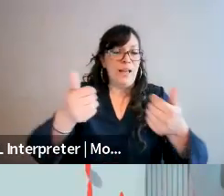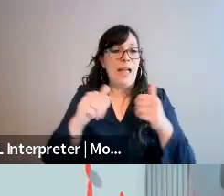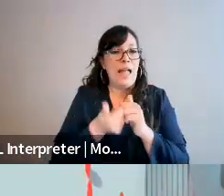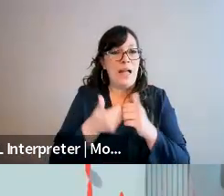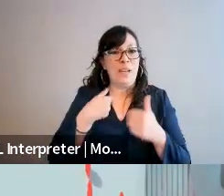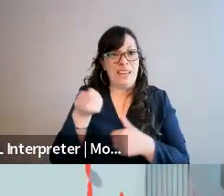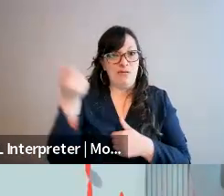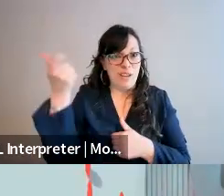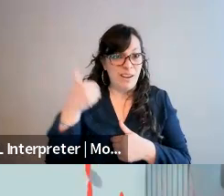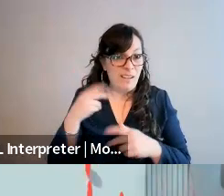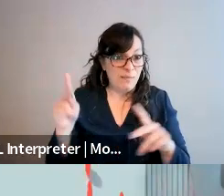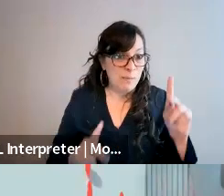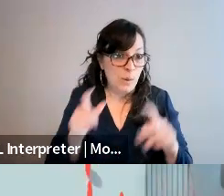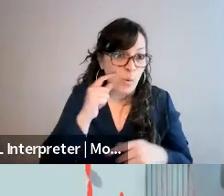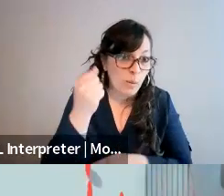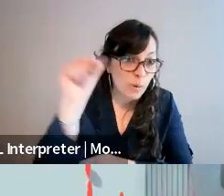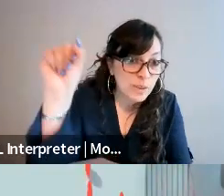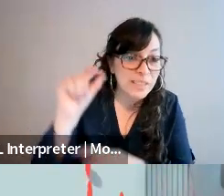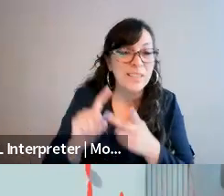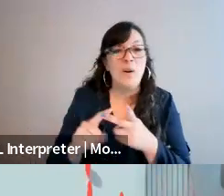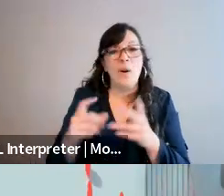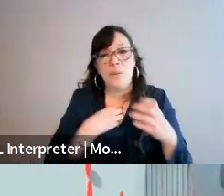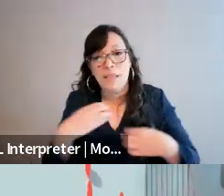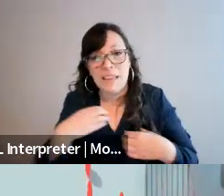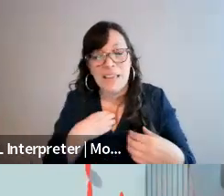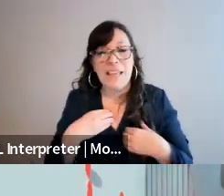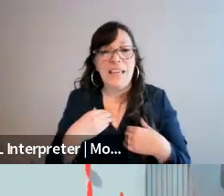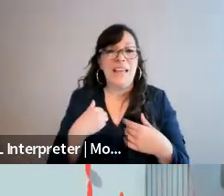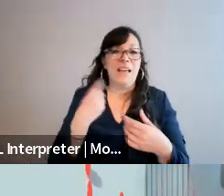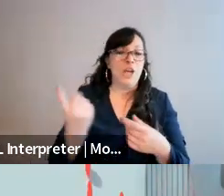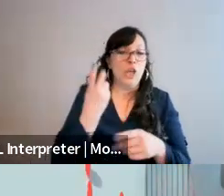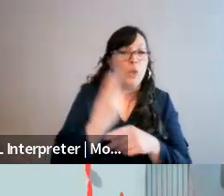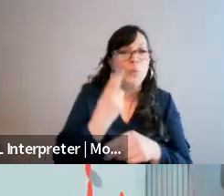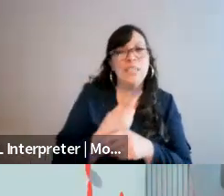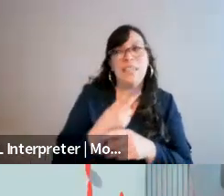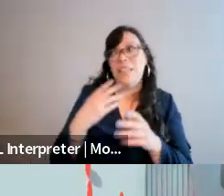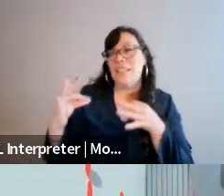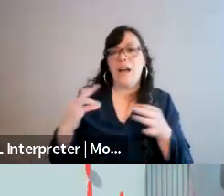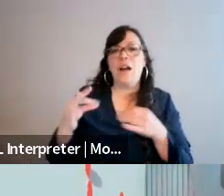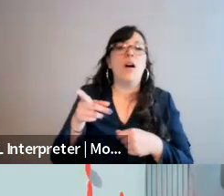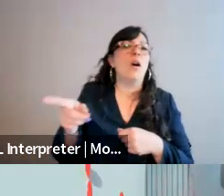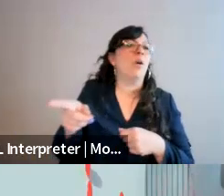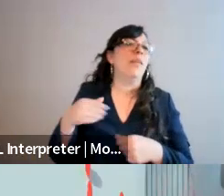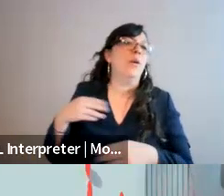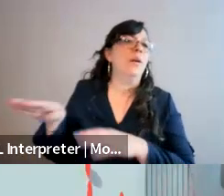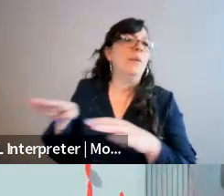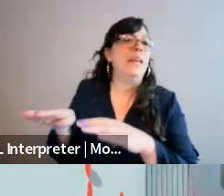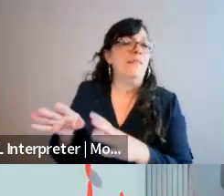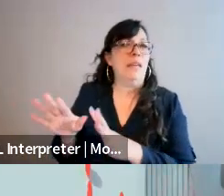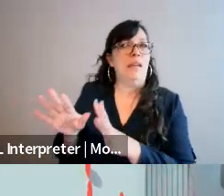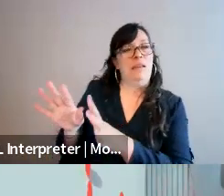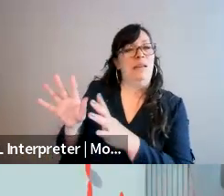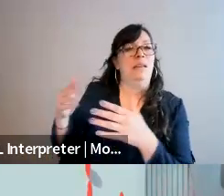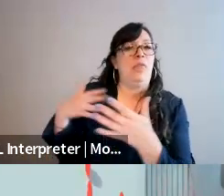of complainants and protesters, often on some pretense or other that they were just unduly agitated or threatening in some